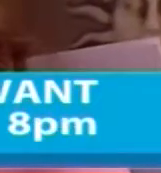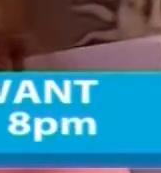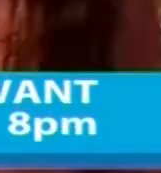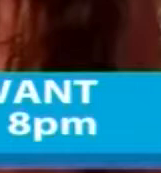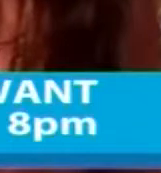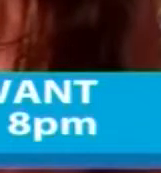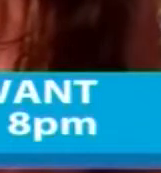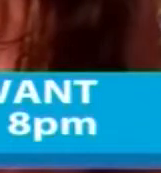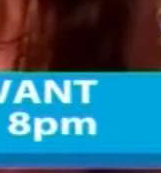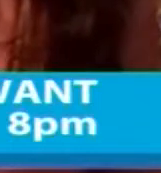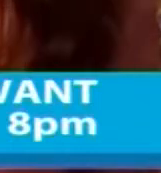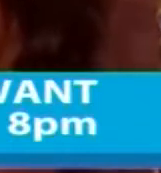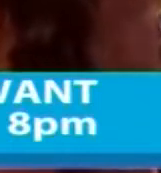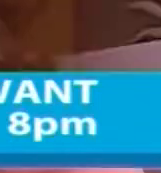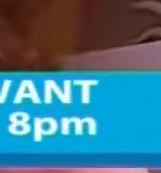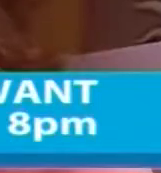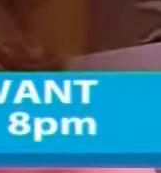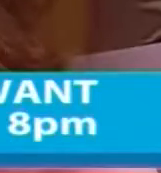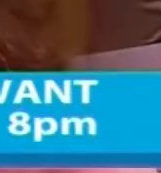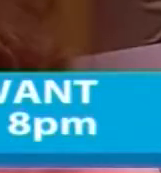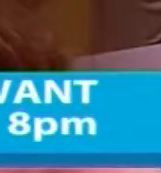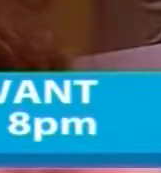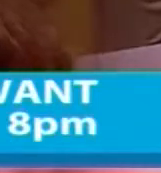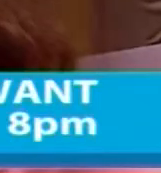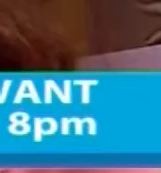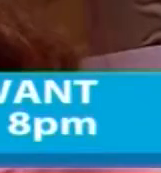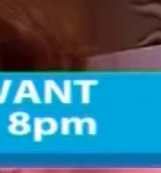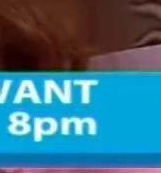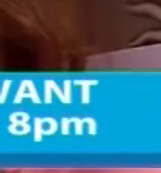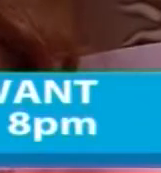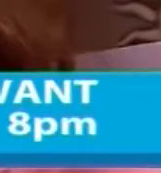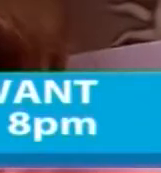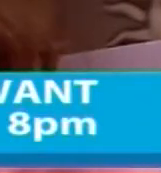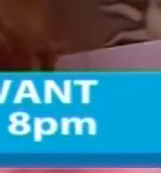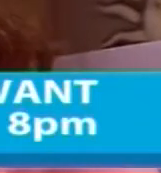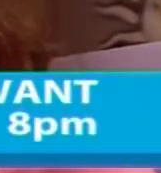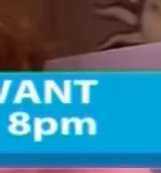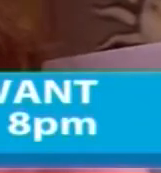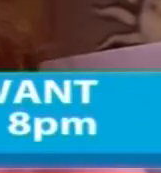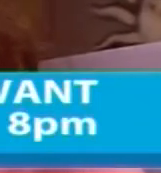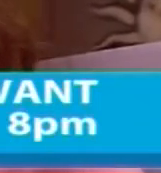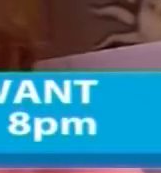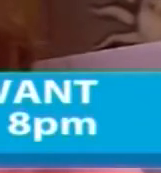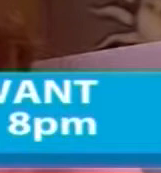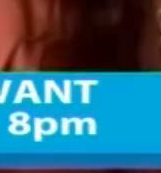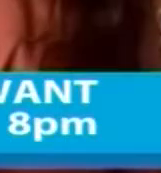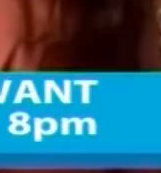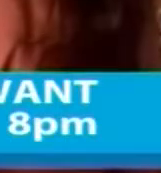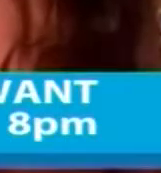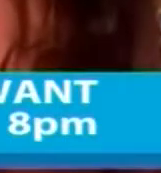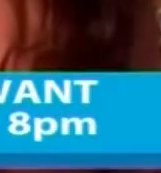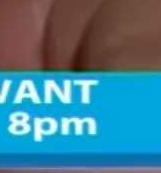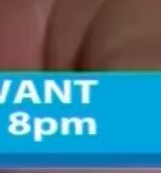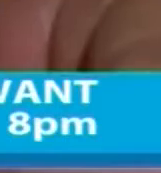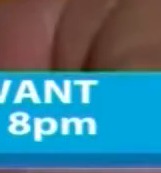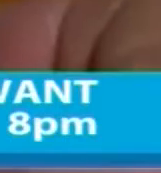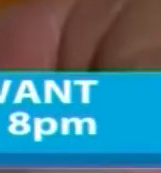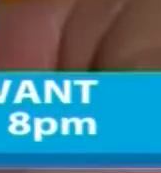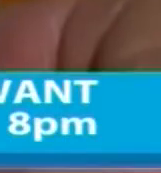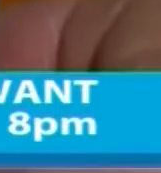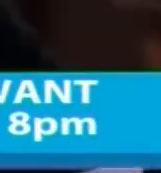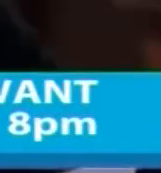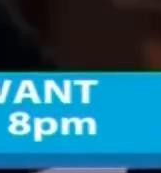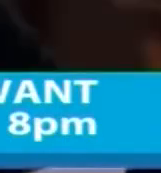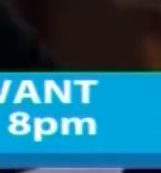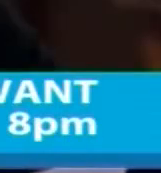too bad for them. I am Amaya Serrano, the daughter of Florencia Martinez, and I'm not going to lower my head before anyone. The only one